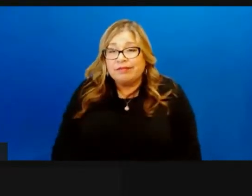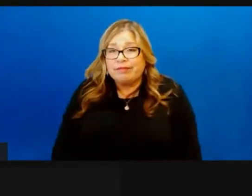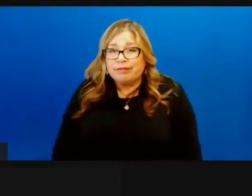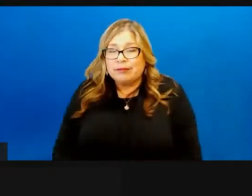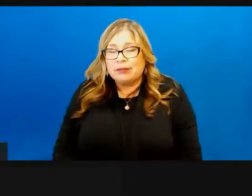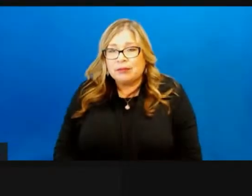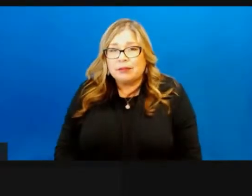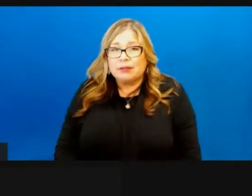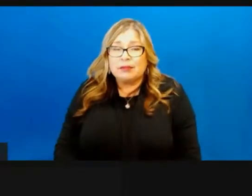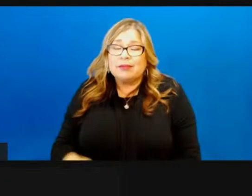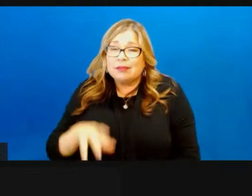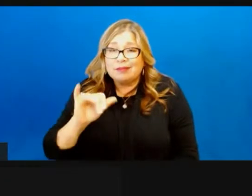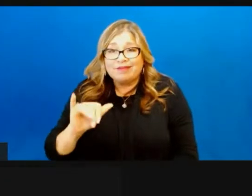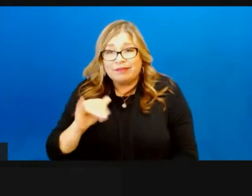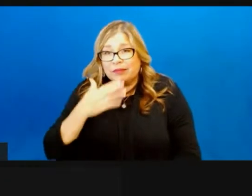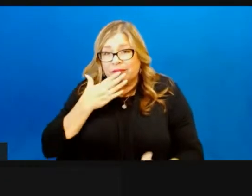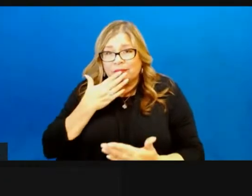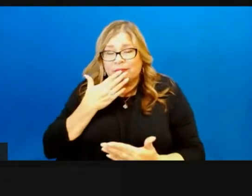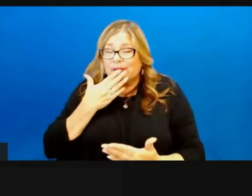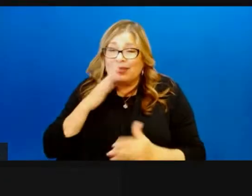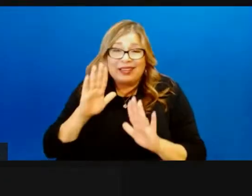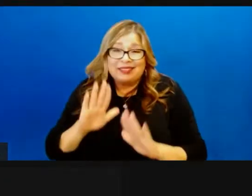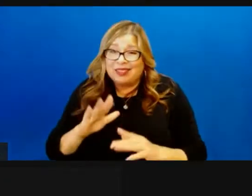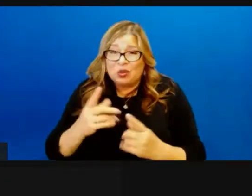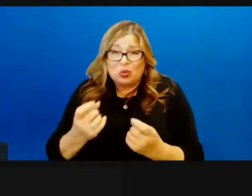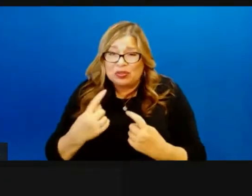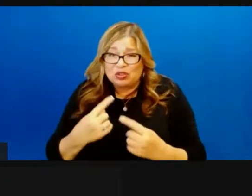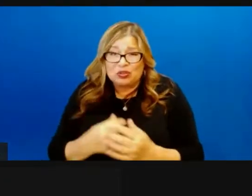clear. The state has led and had